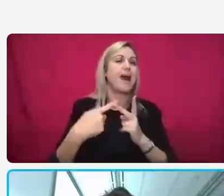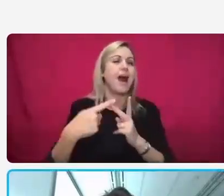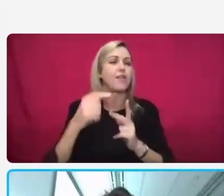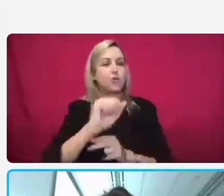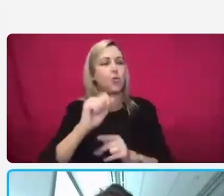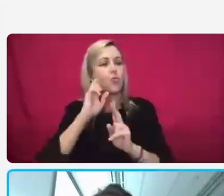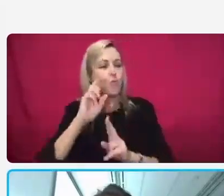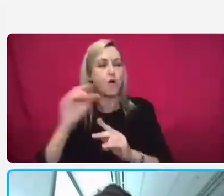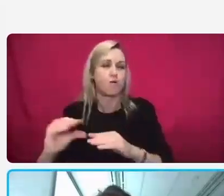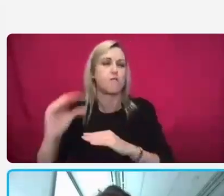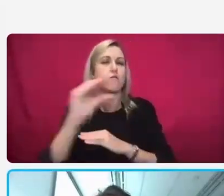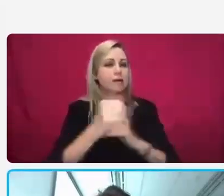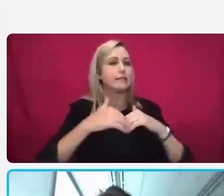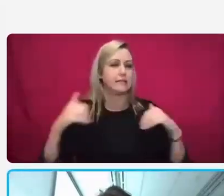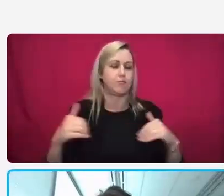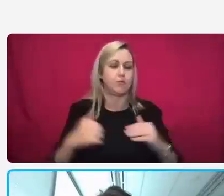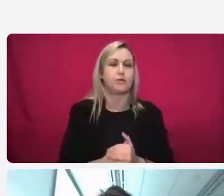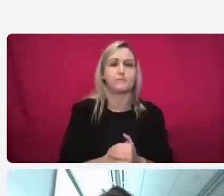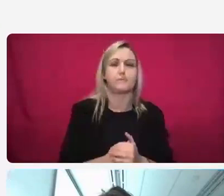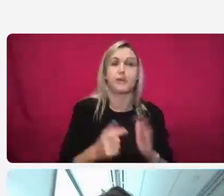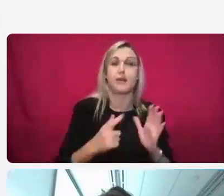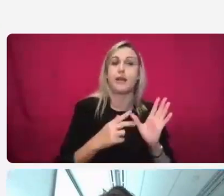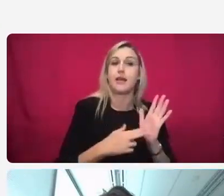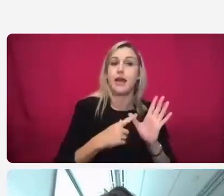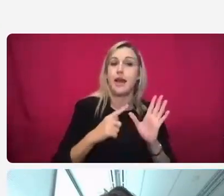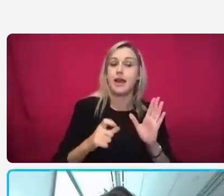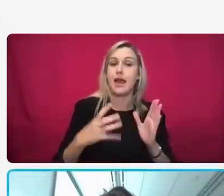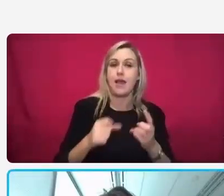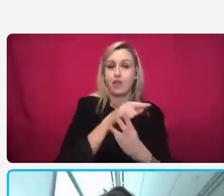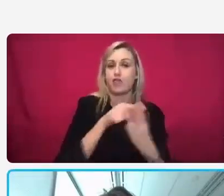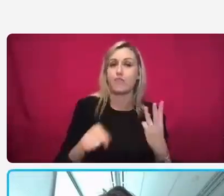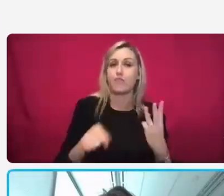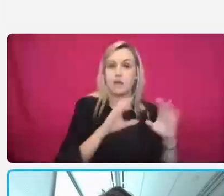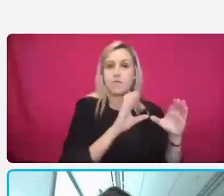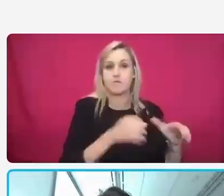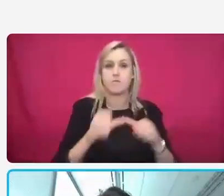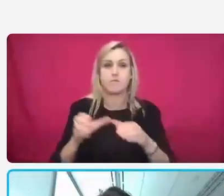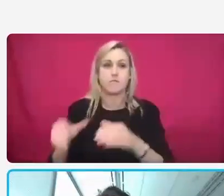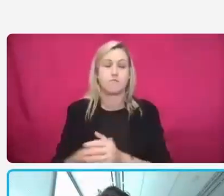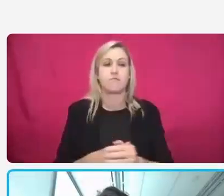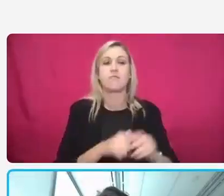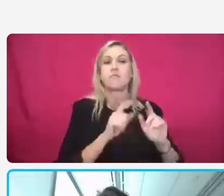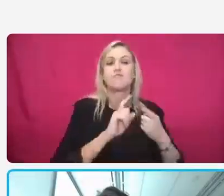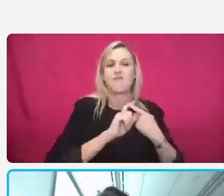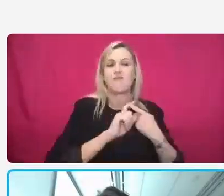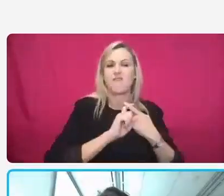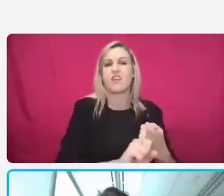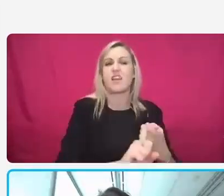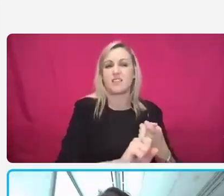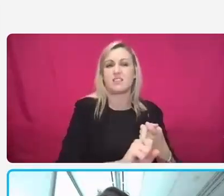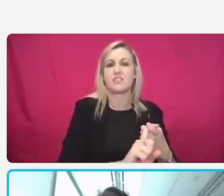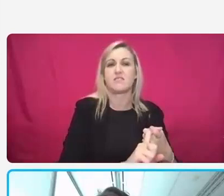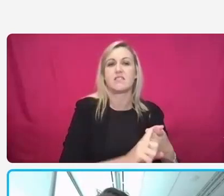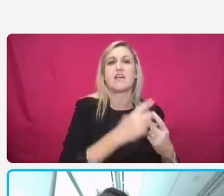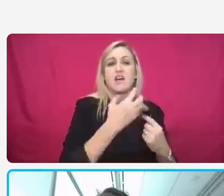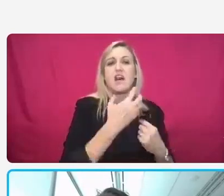The AN-ACC funding model consists of 3 separate components. A fixed component or base care tariff reflecting the